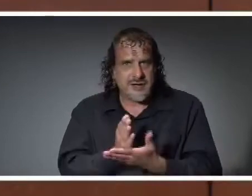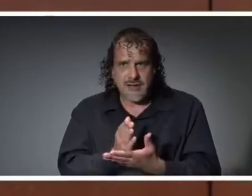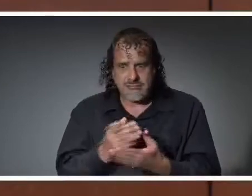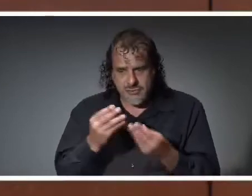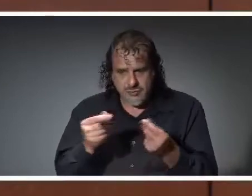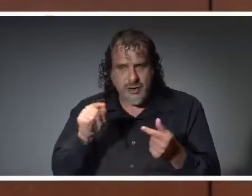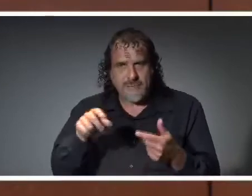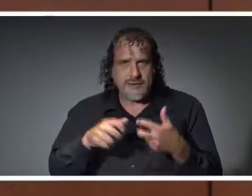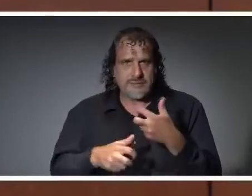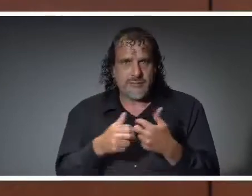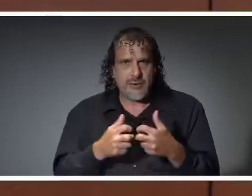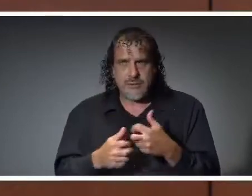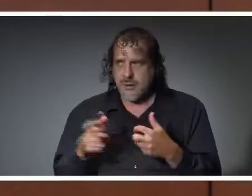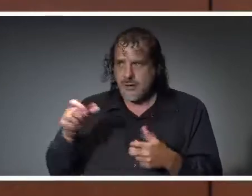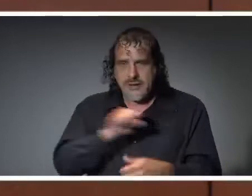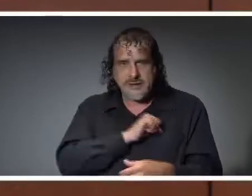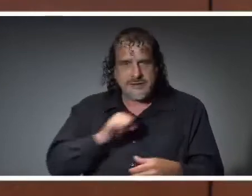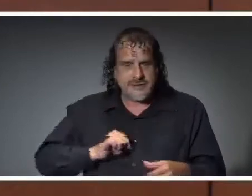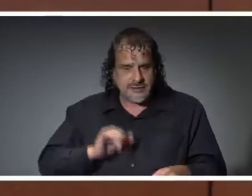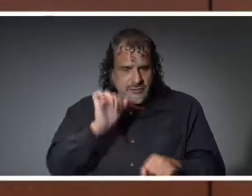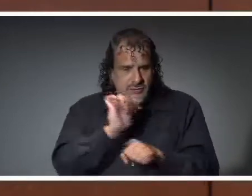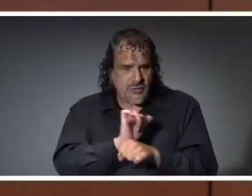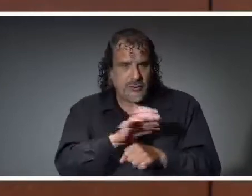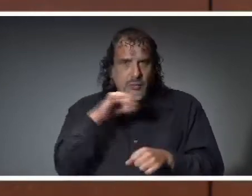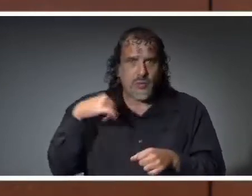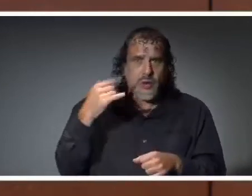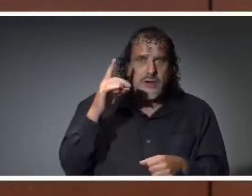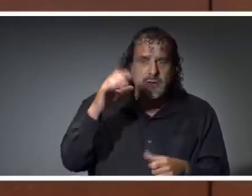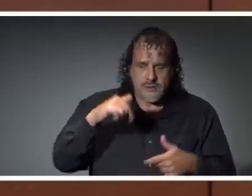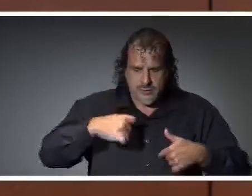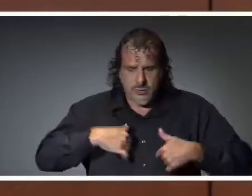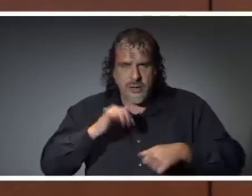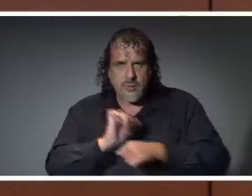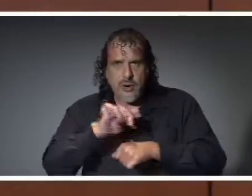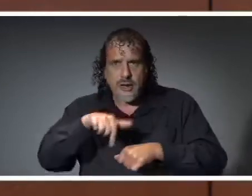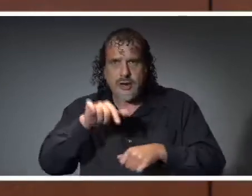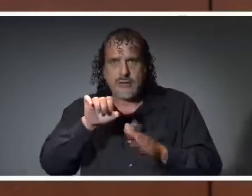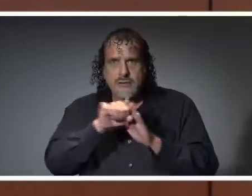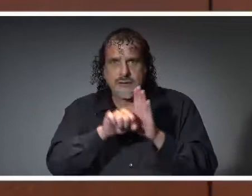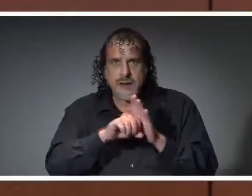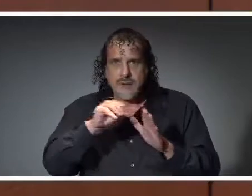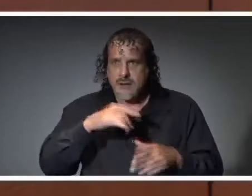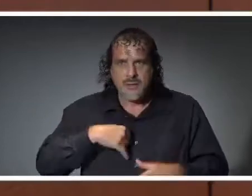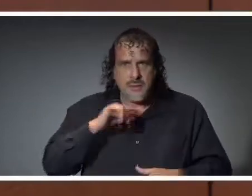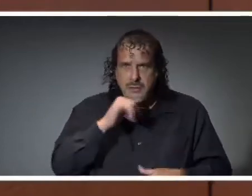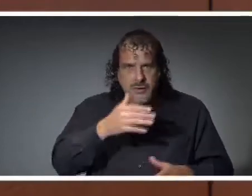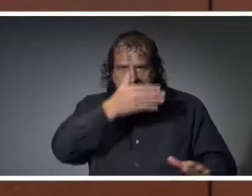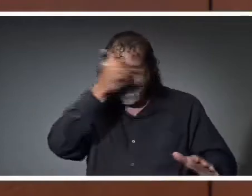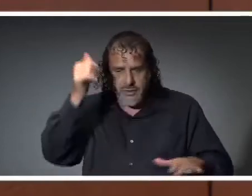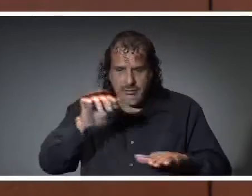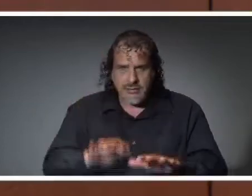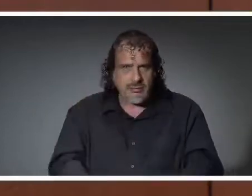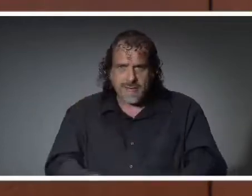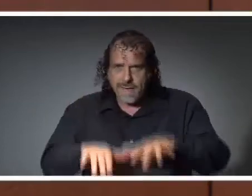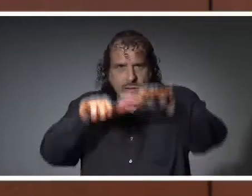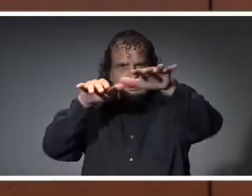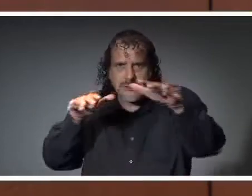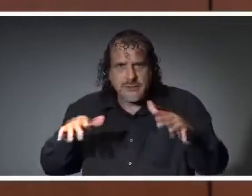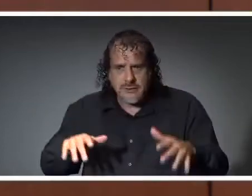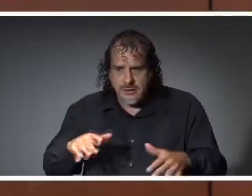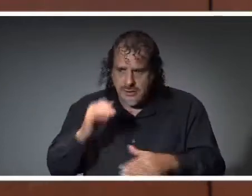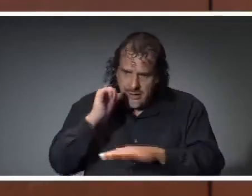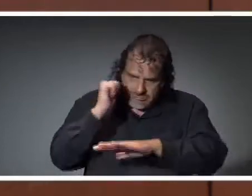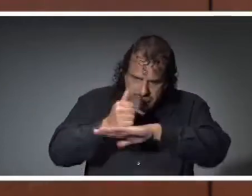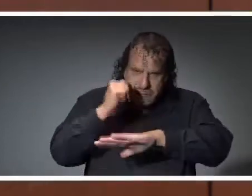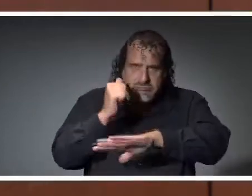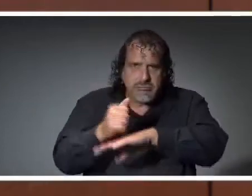senator works in Washington, D.C., we work here in the state of Mississippi. We will never forget the floods and the need to finish the